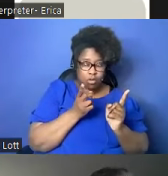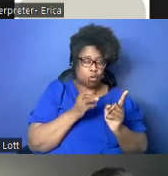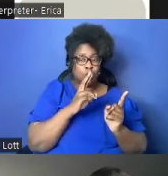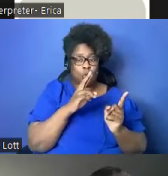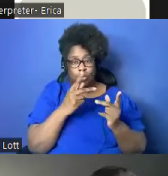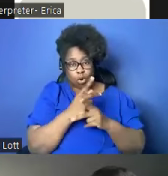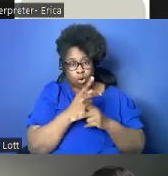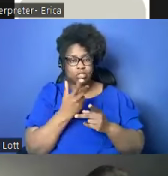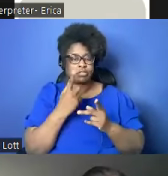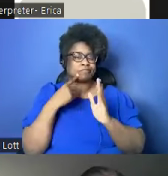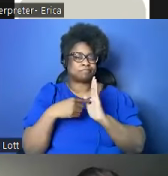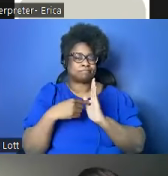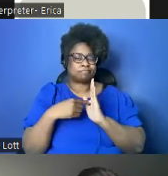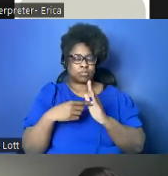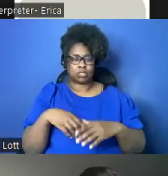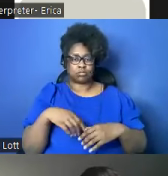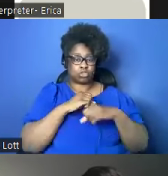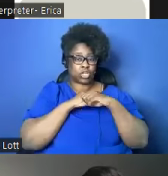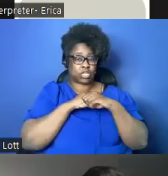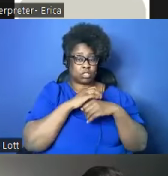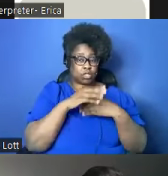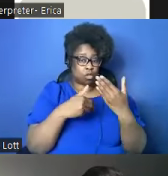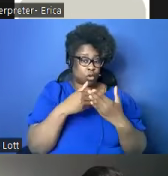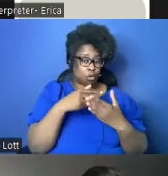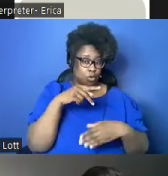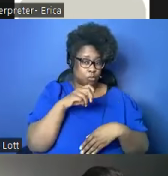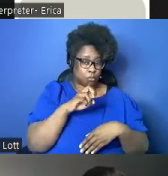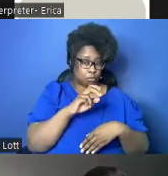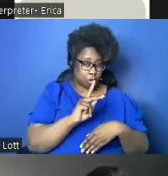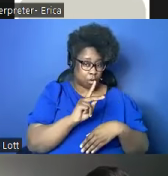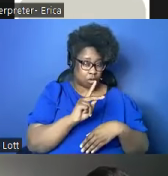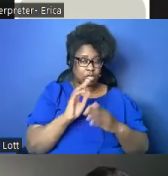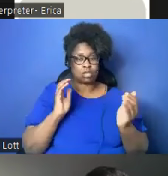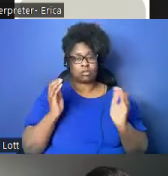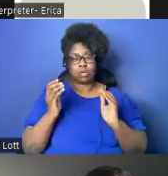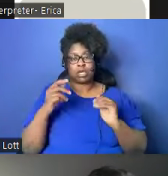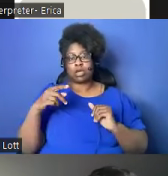example, protecting the whole park versus just the park assets.